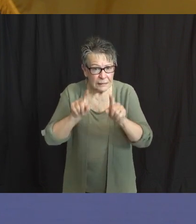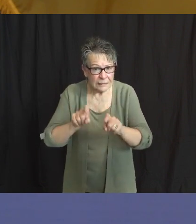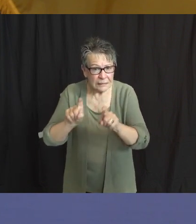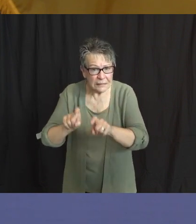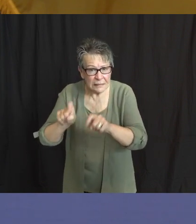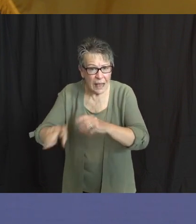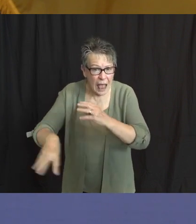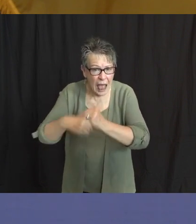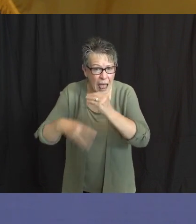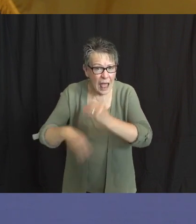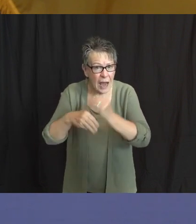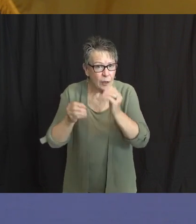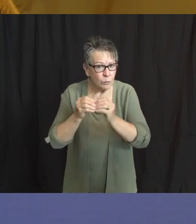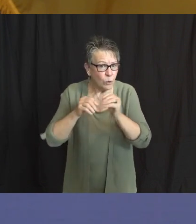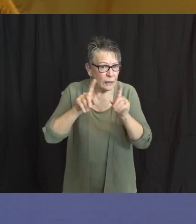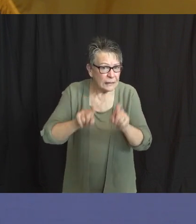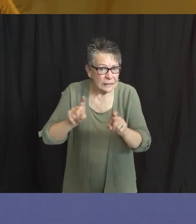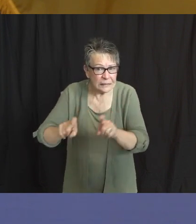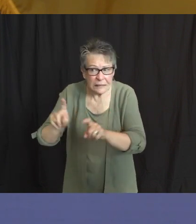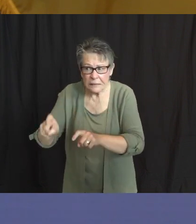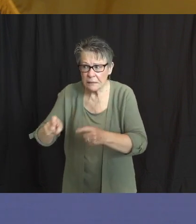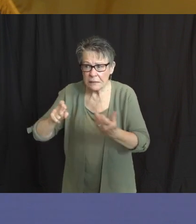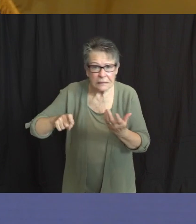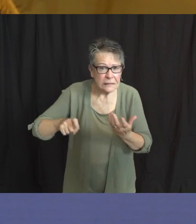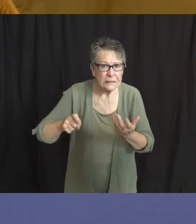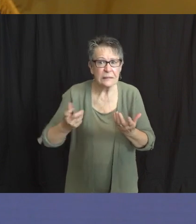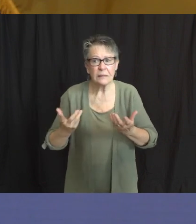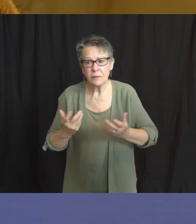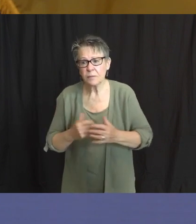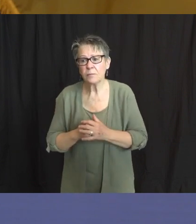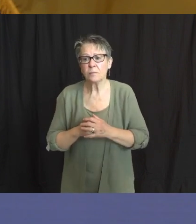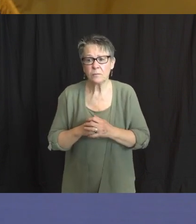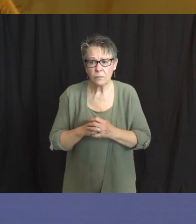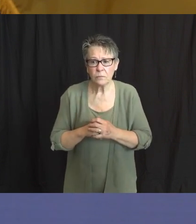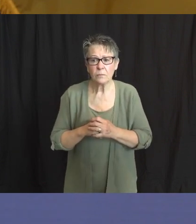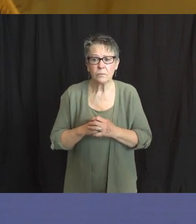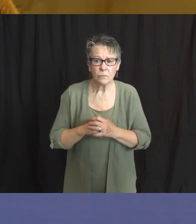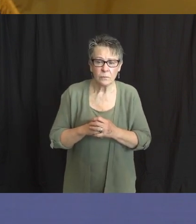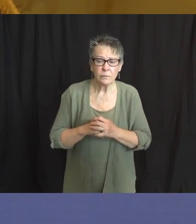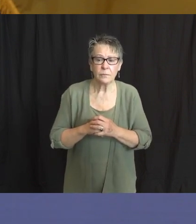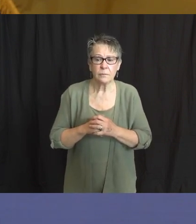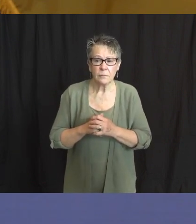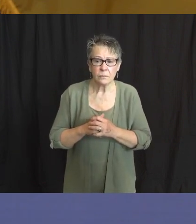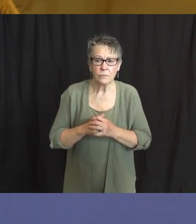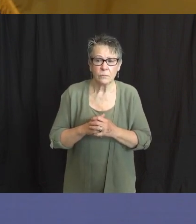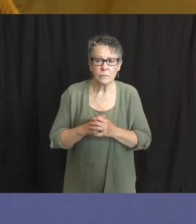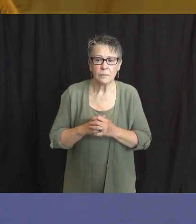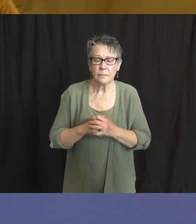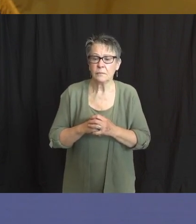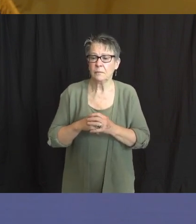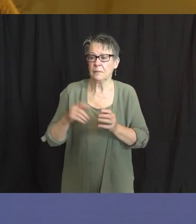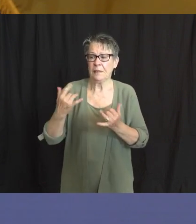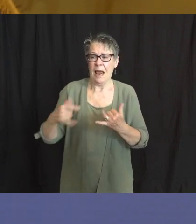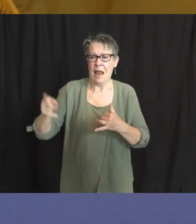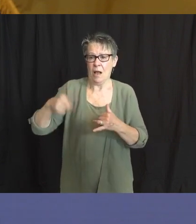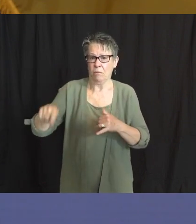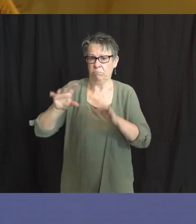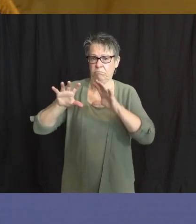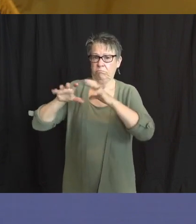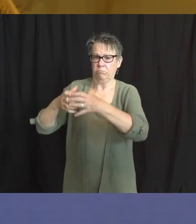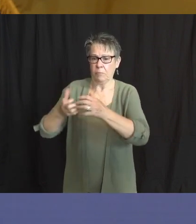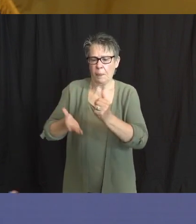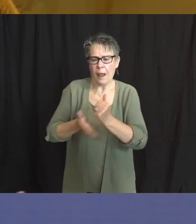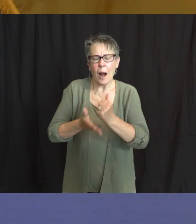state's deadline for baseline testing by May 26th, the department today sent the industry frequently asked